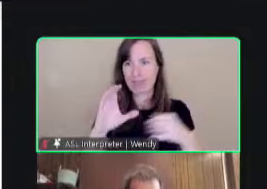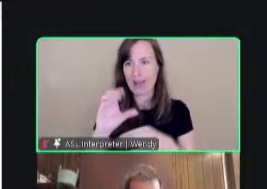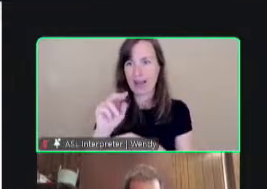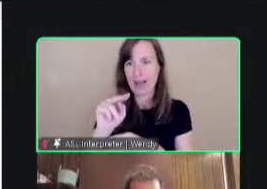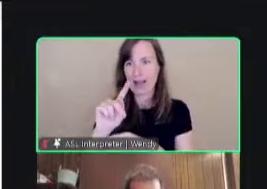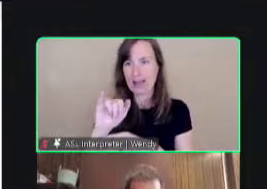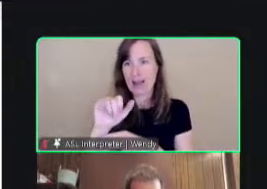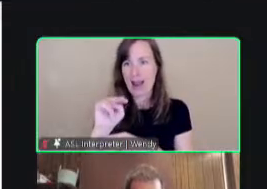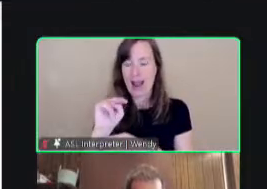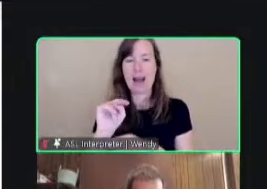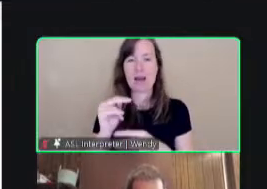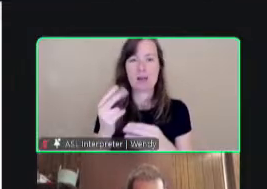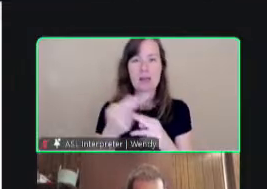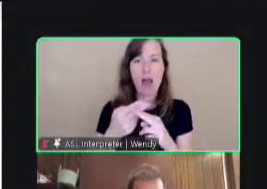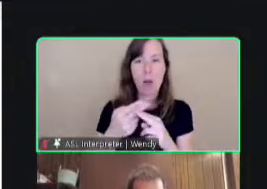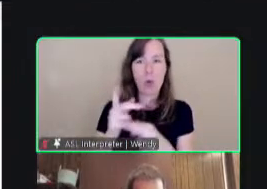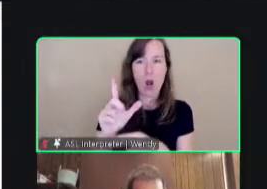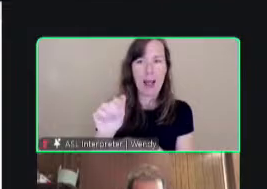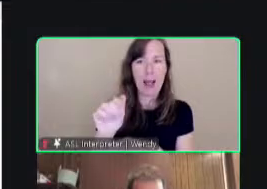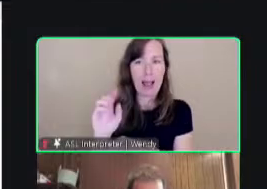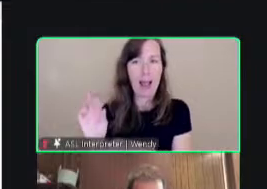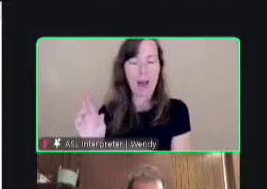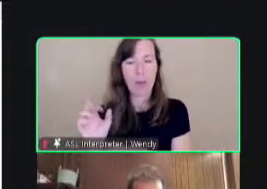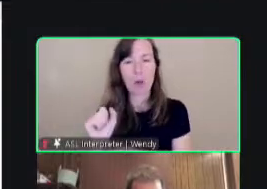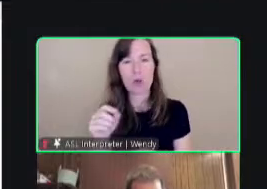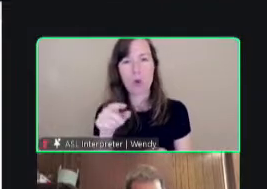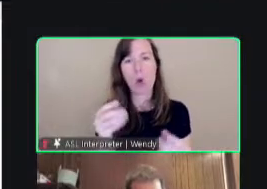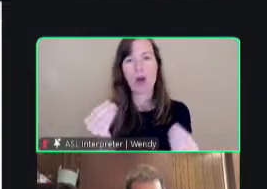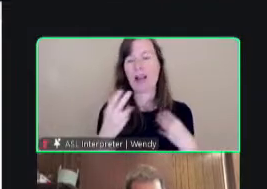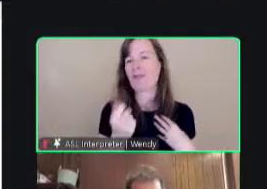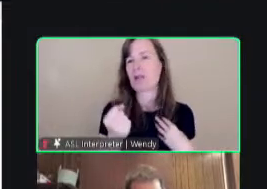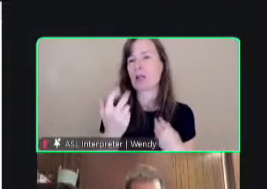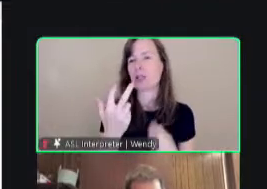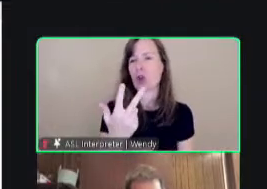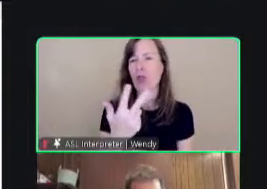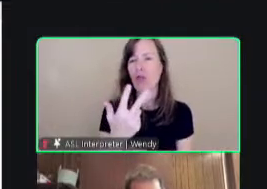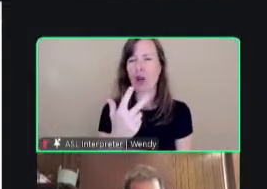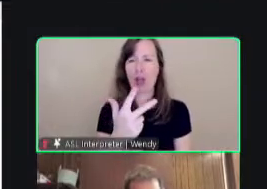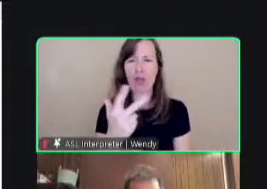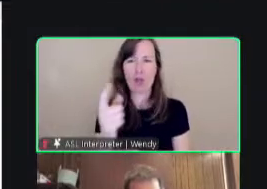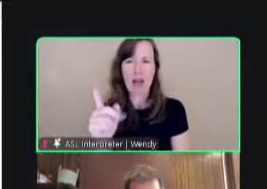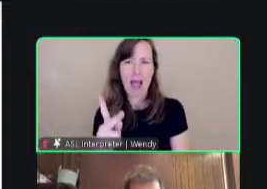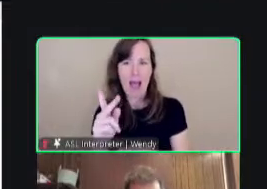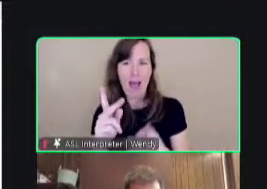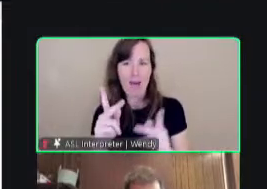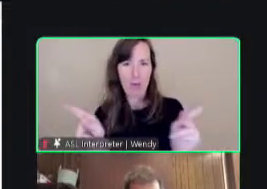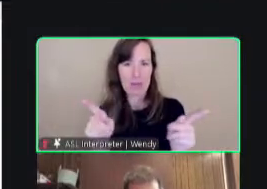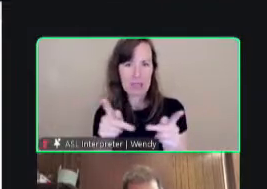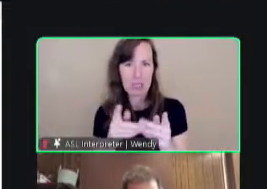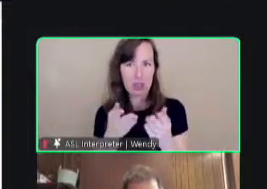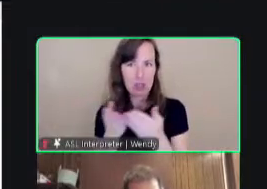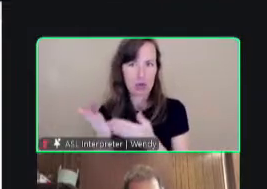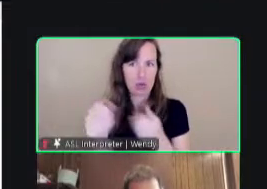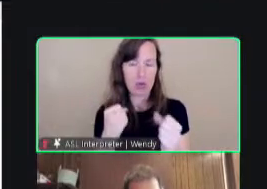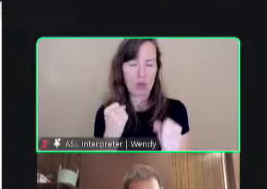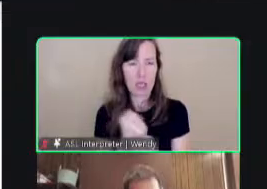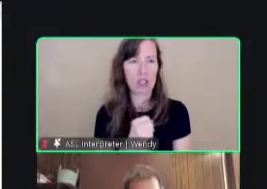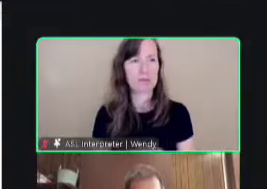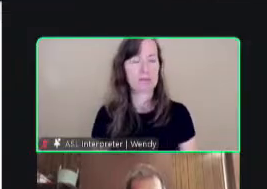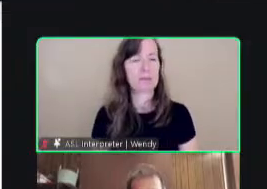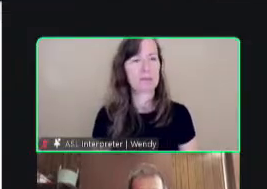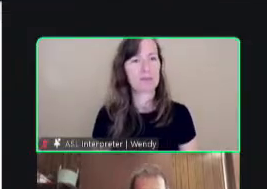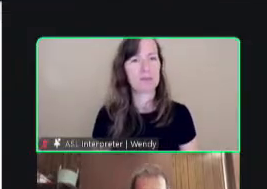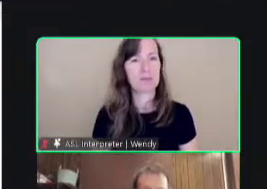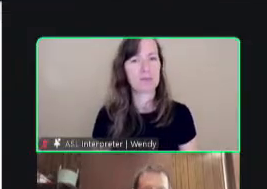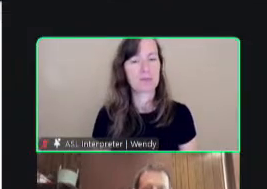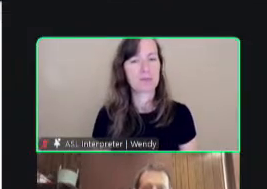And so this gives us about 3.5 positions throughout the year. We have